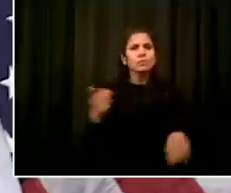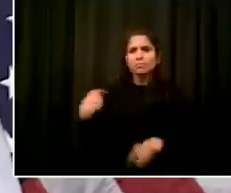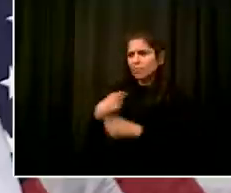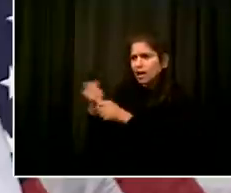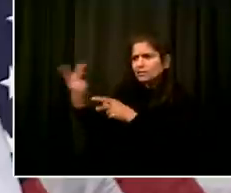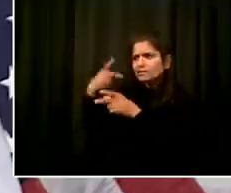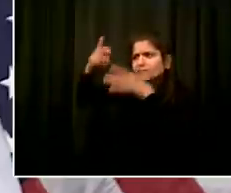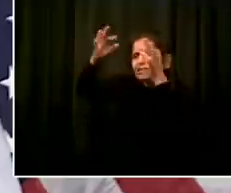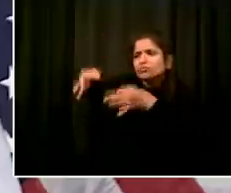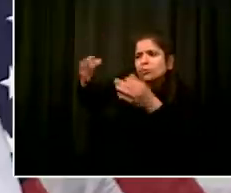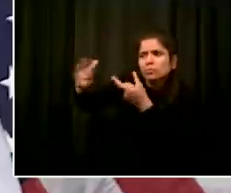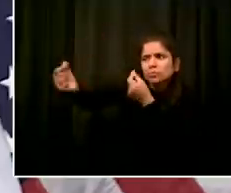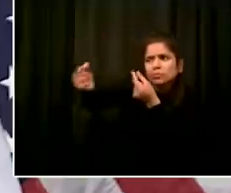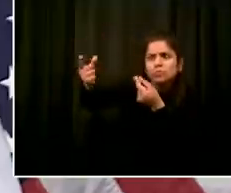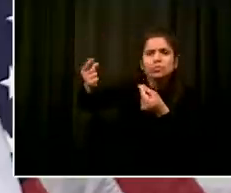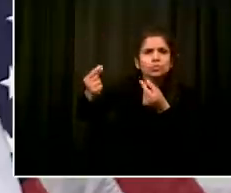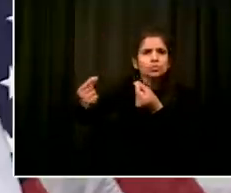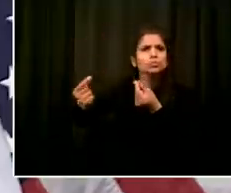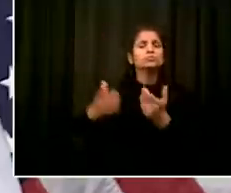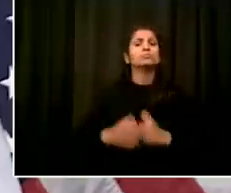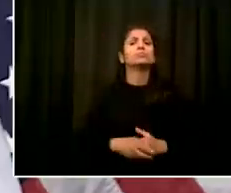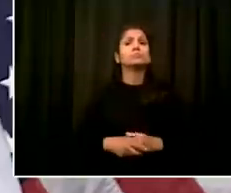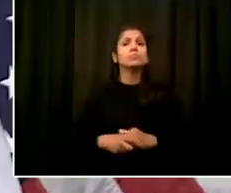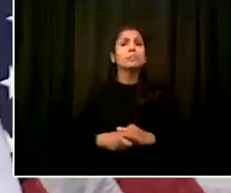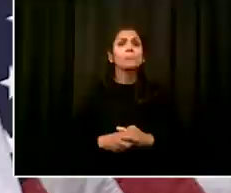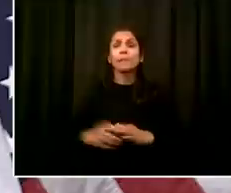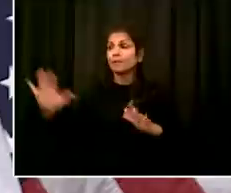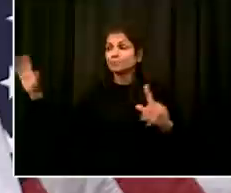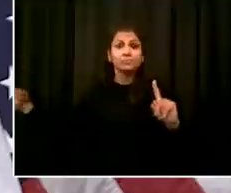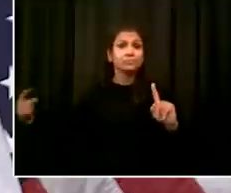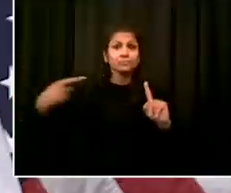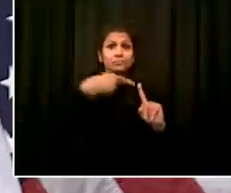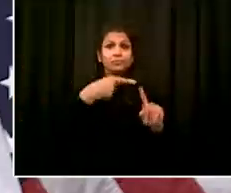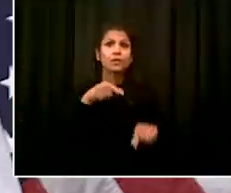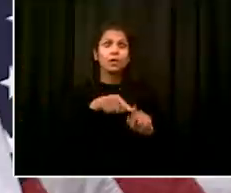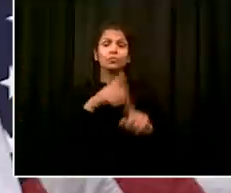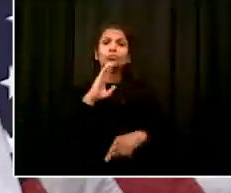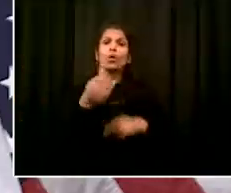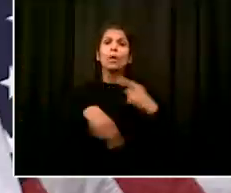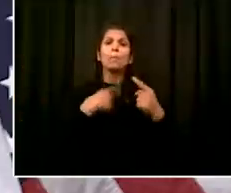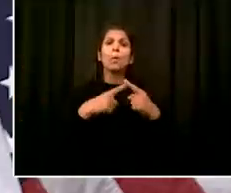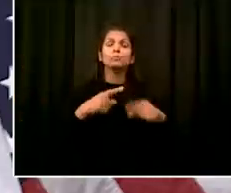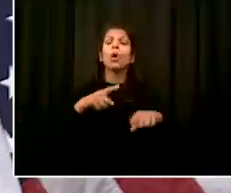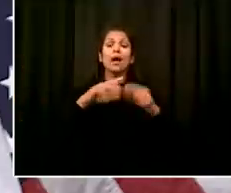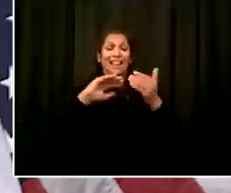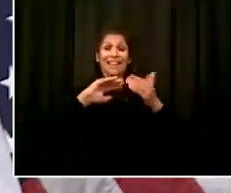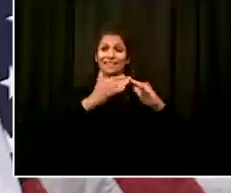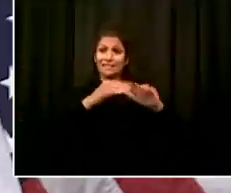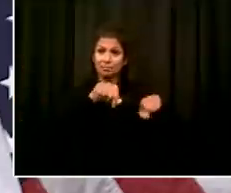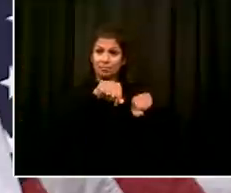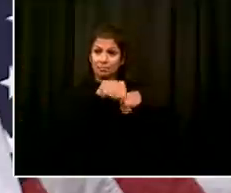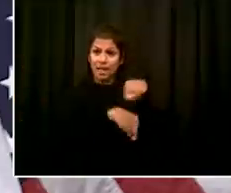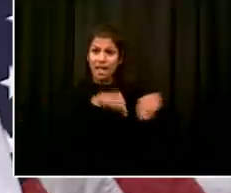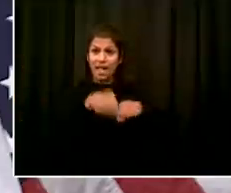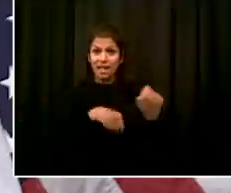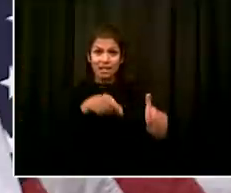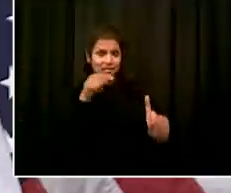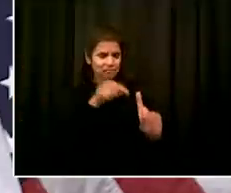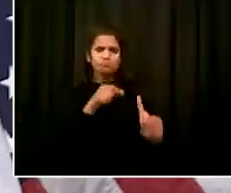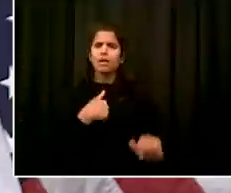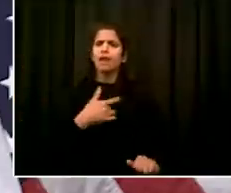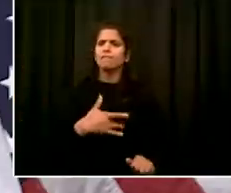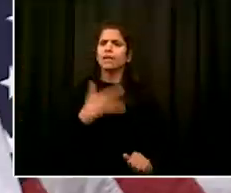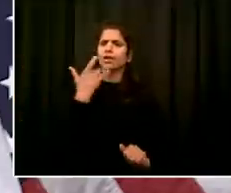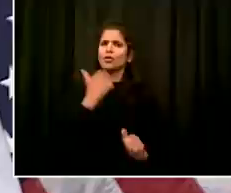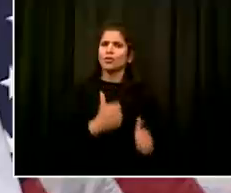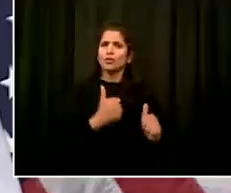Bike idea was a very good one. Now, Commissioner Shea, I've kept it very general, and I know we're dealing with security issues